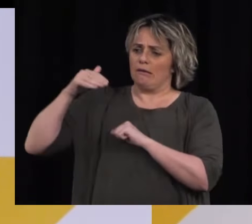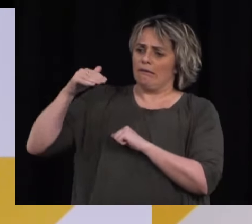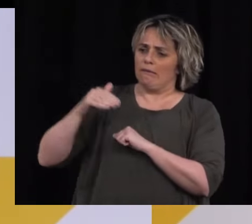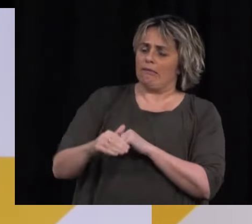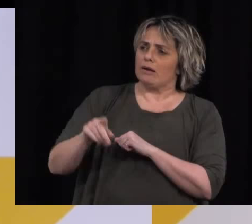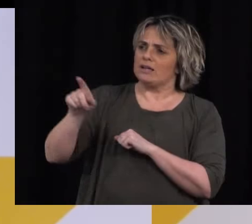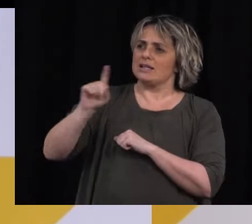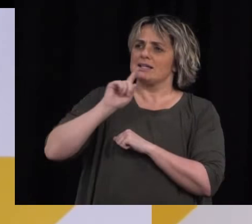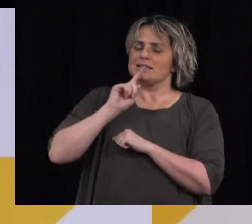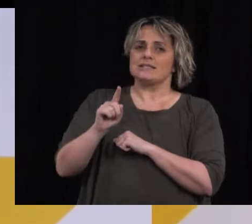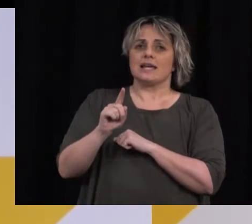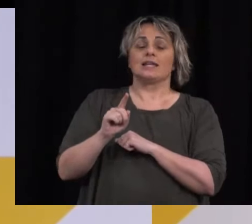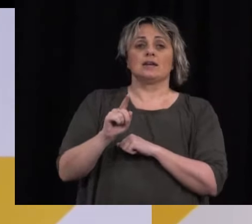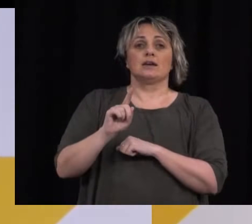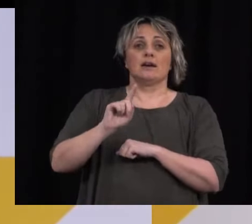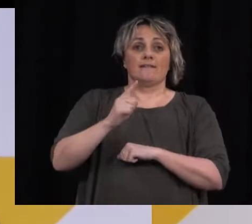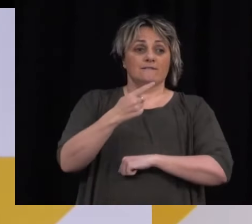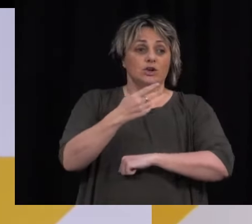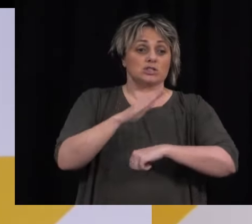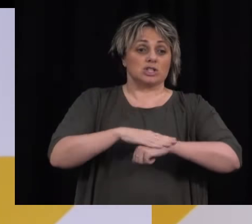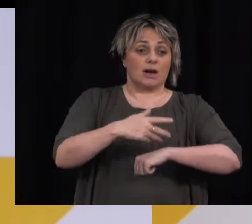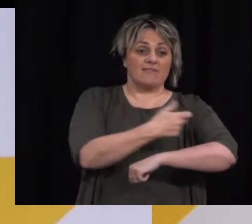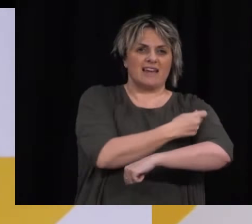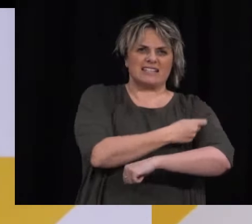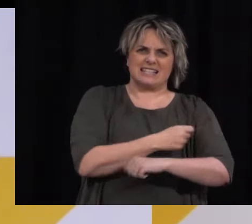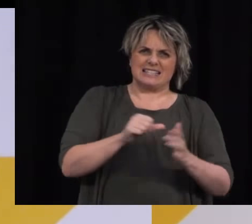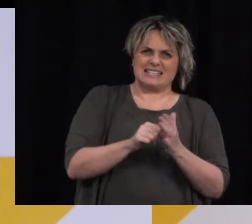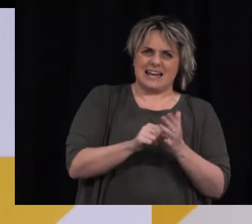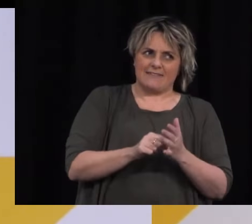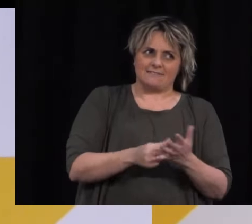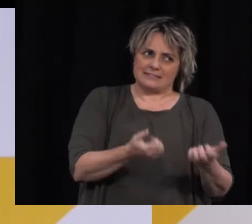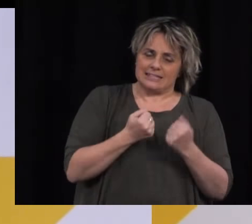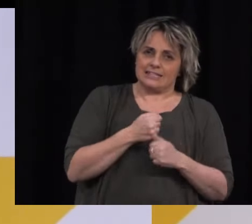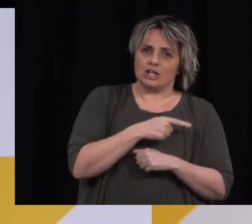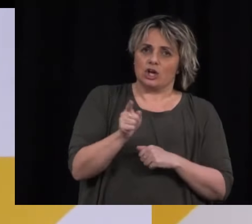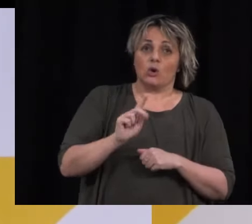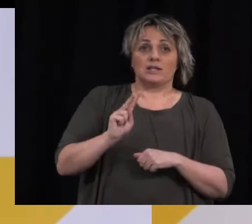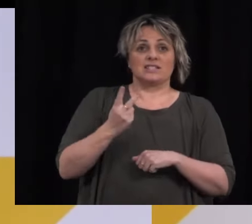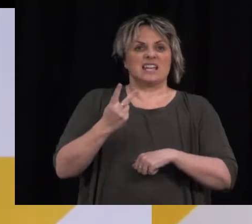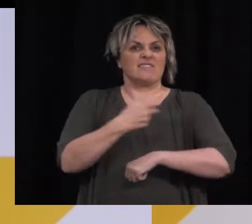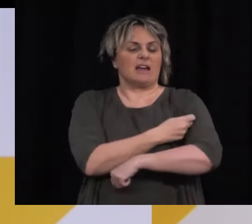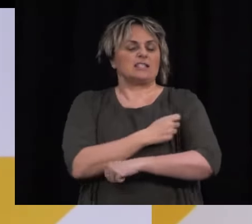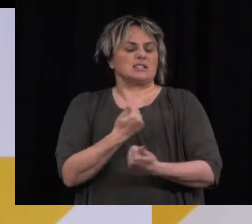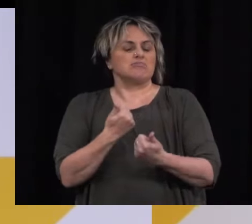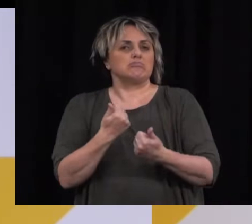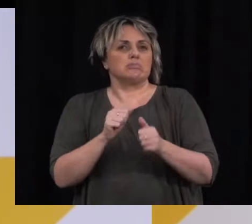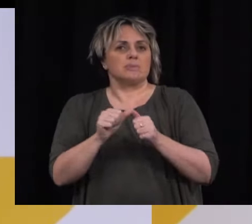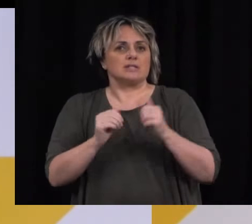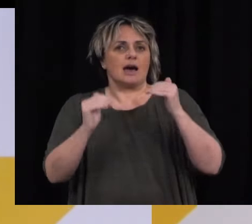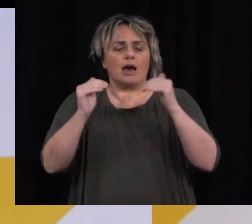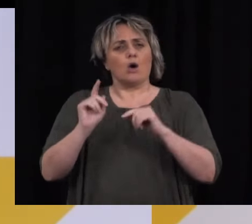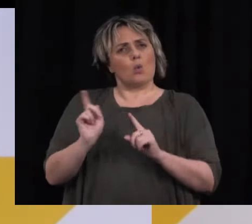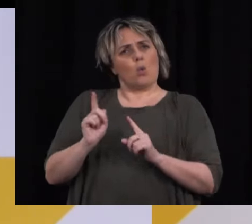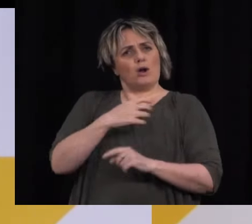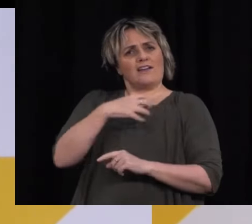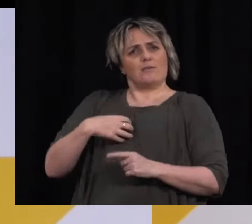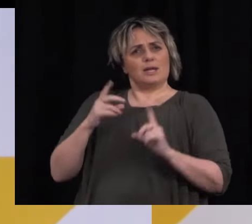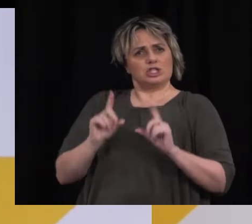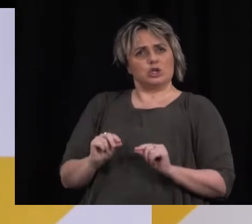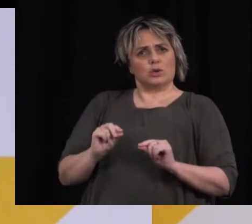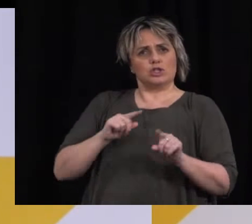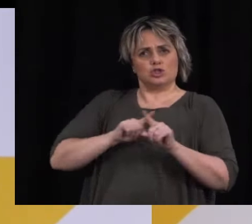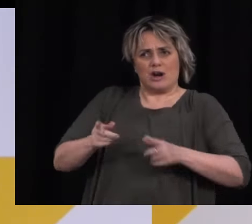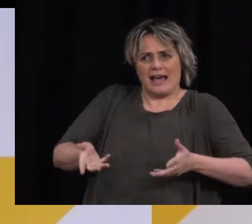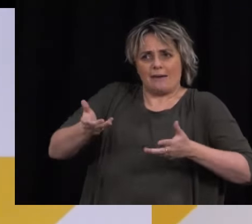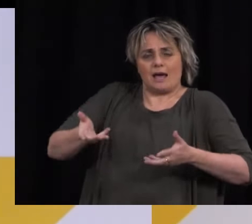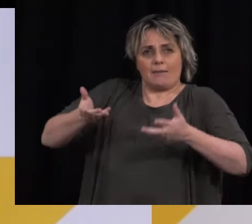first doses, while second doses are coming in quite strongly. What is the government doing to increase that? And can you give